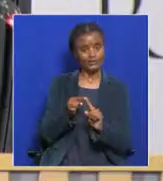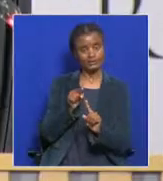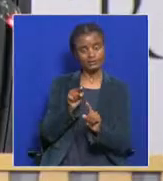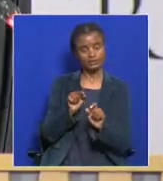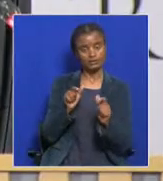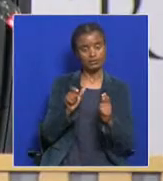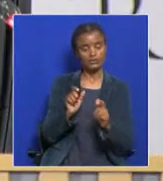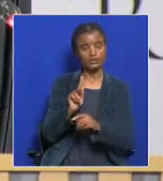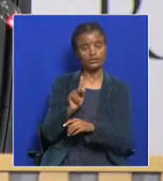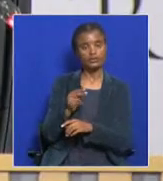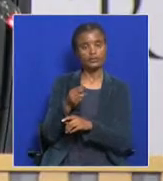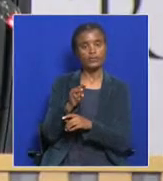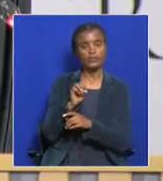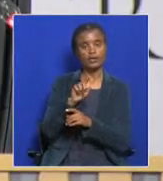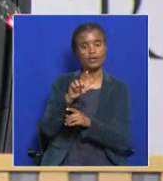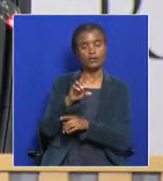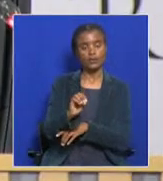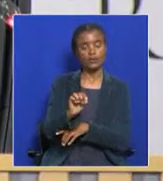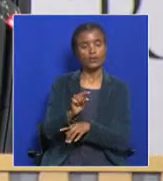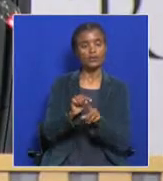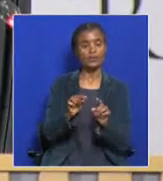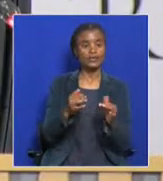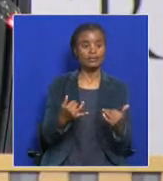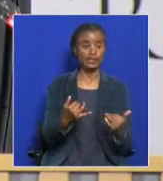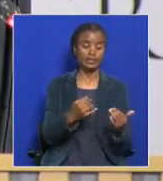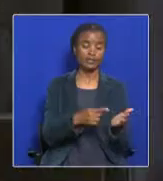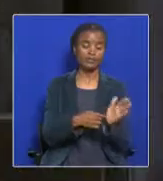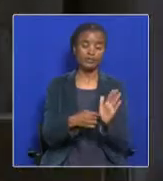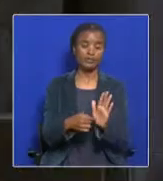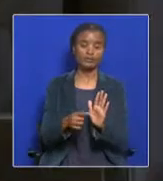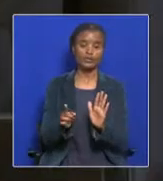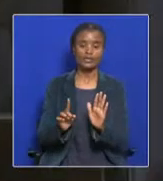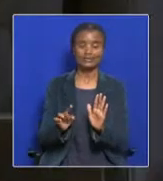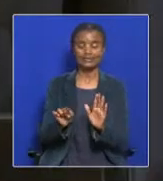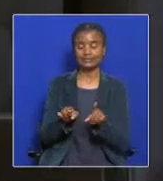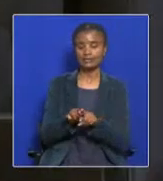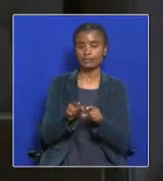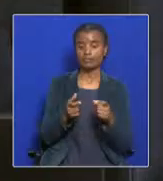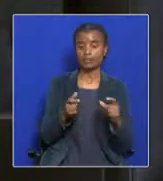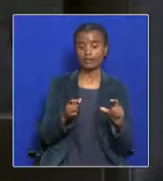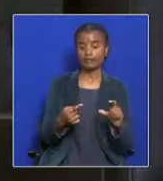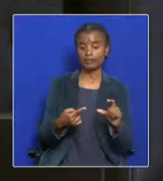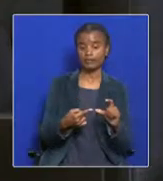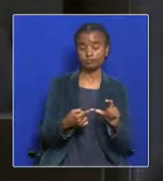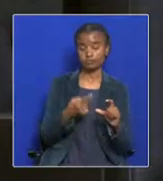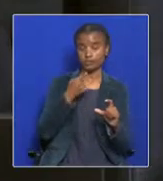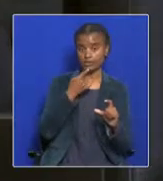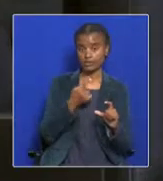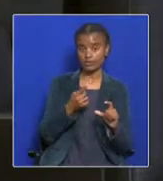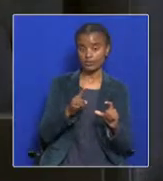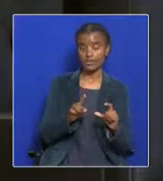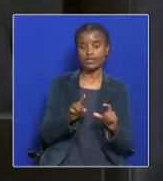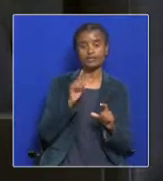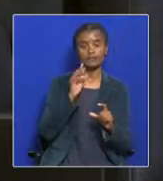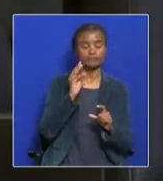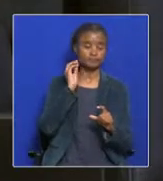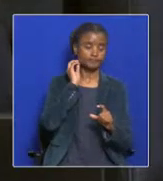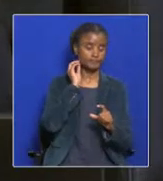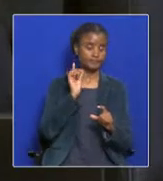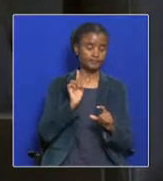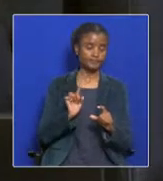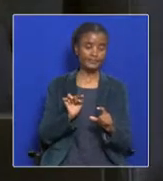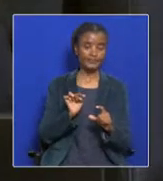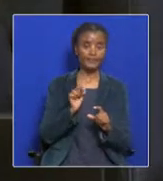And my only reference is to say, well, in the same paragraph, be mindful that he also says, when he asked about